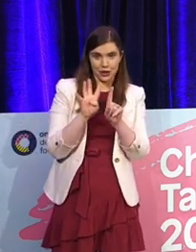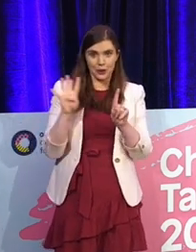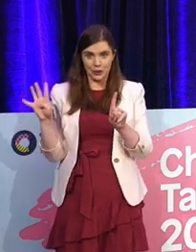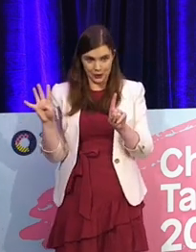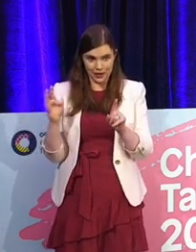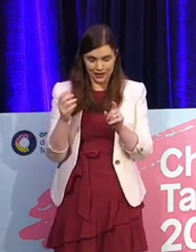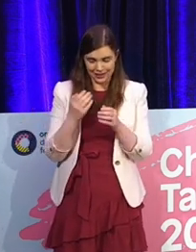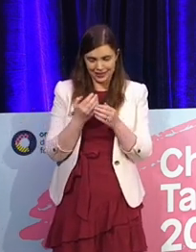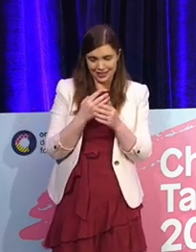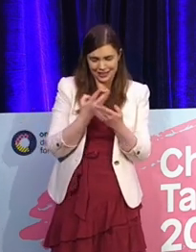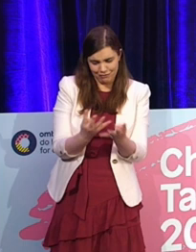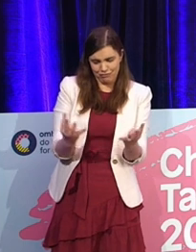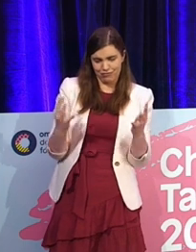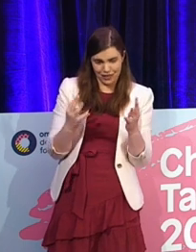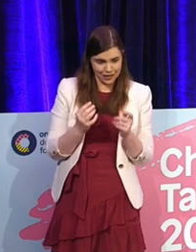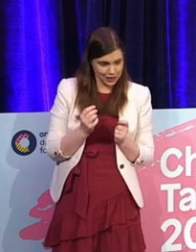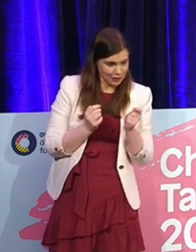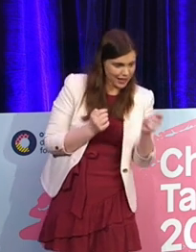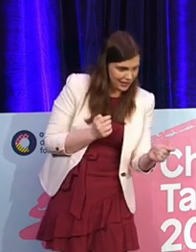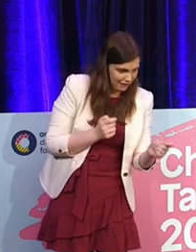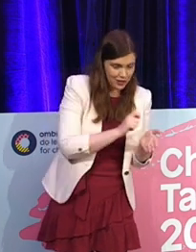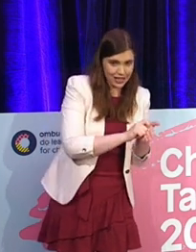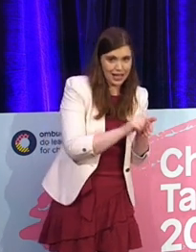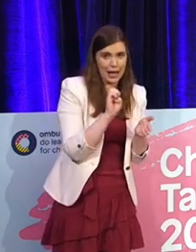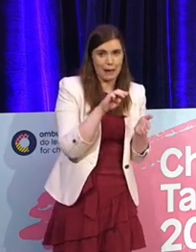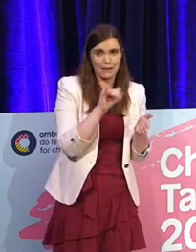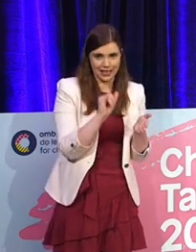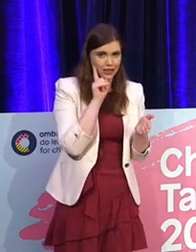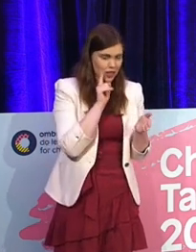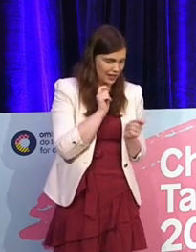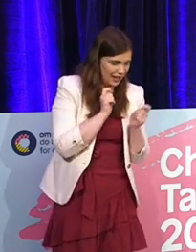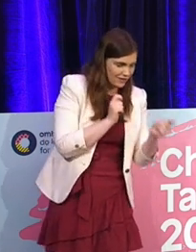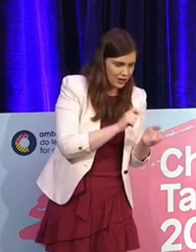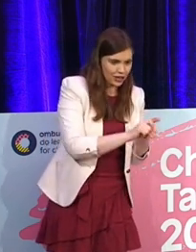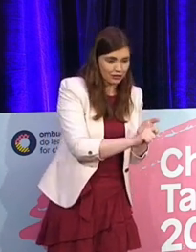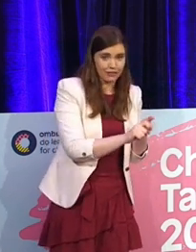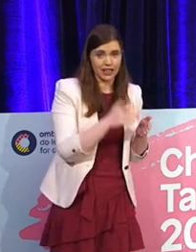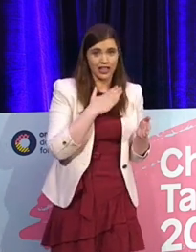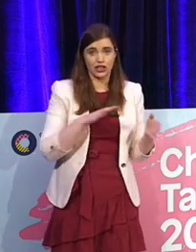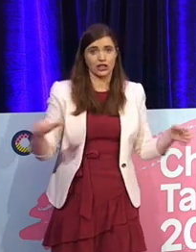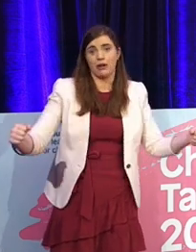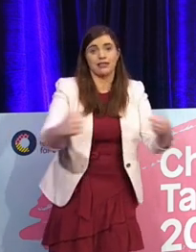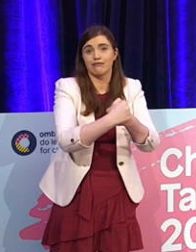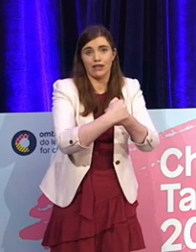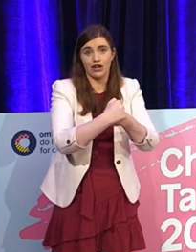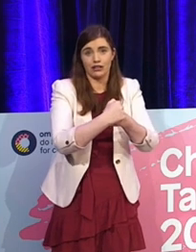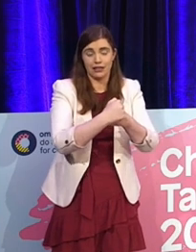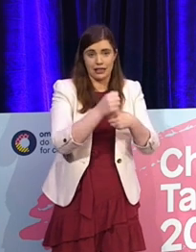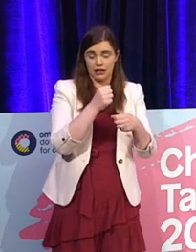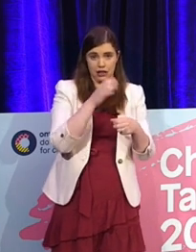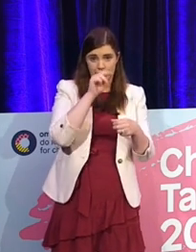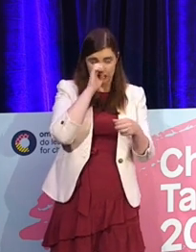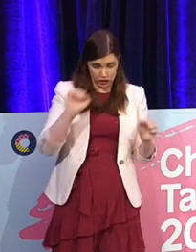they started gathering around me. And as I handed back the autograph to Emily, she just spontaneously, out of the blue, just grabbed me, gave me a big hug. And she was